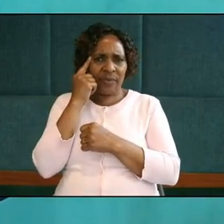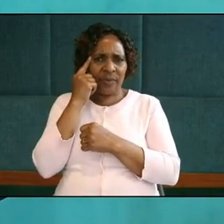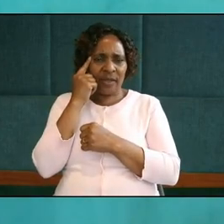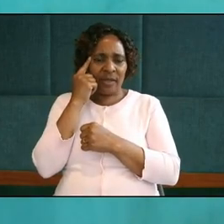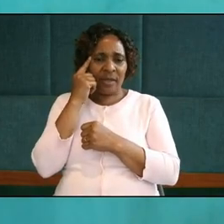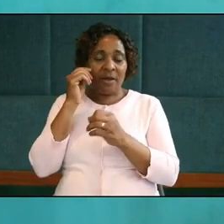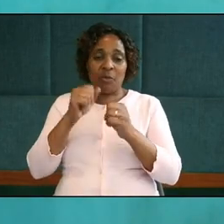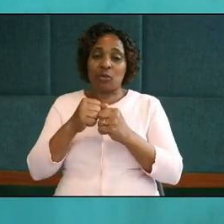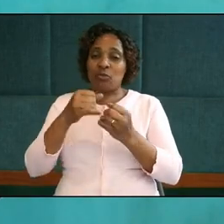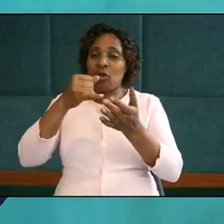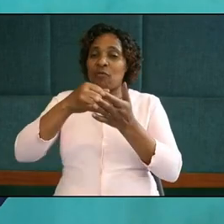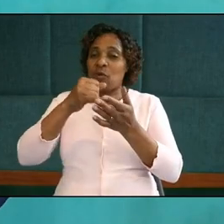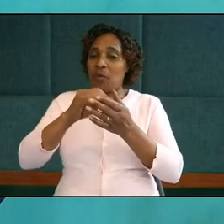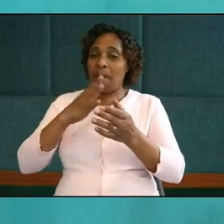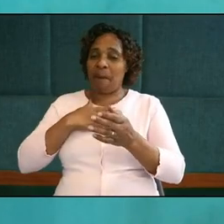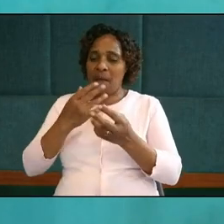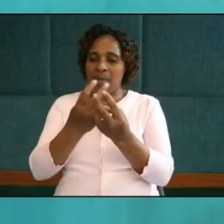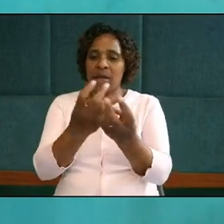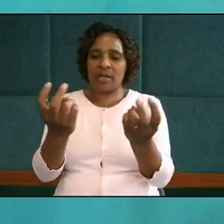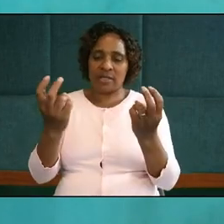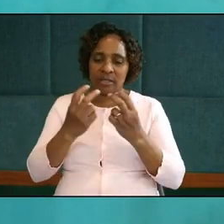and I want to involve my co-panelists here.